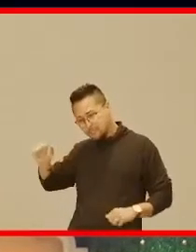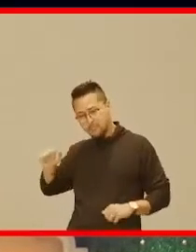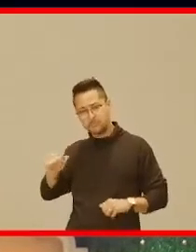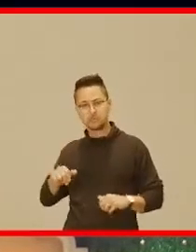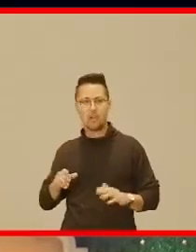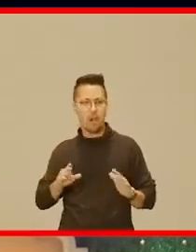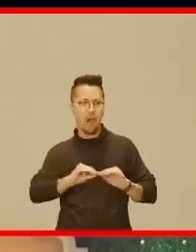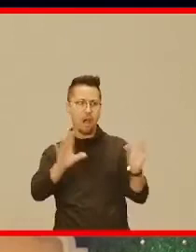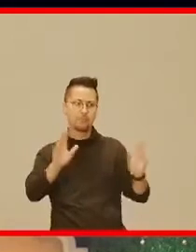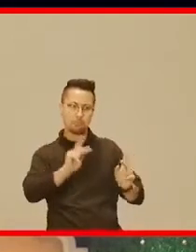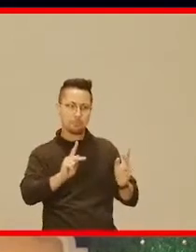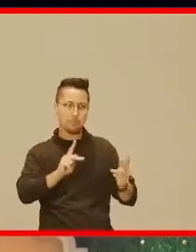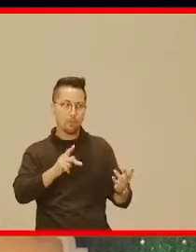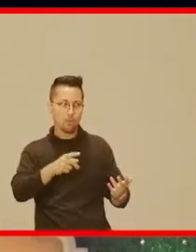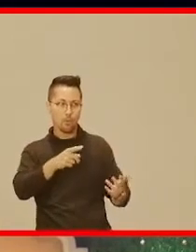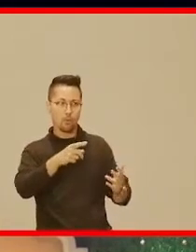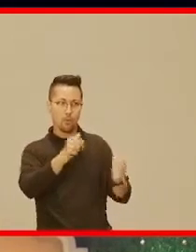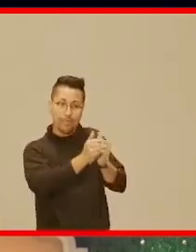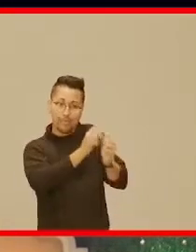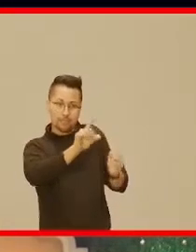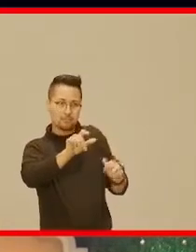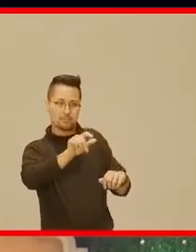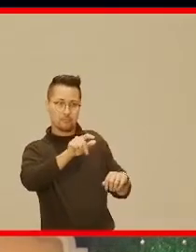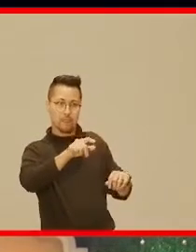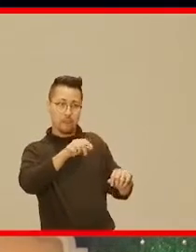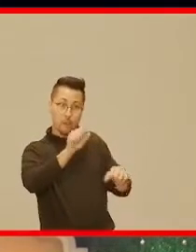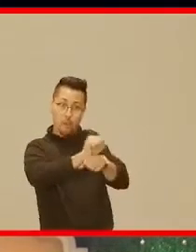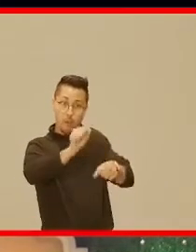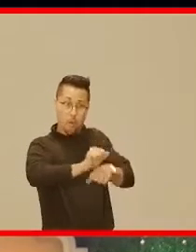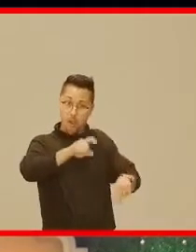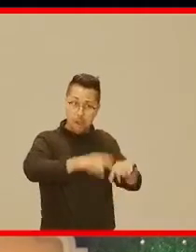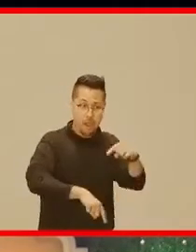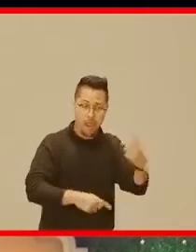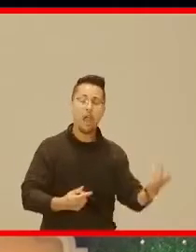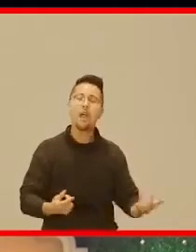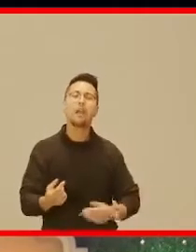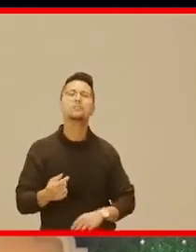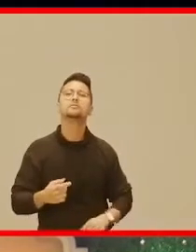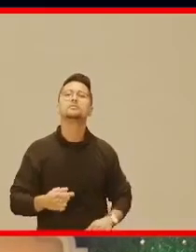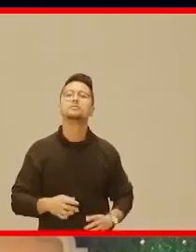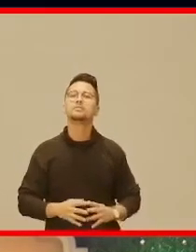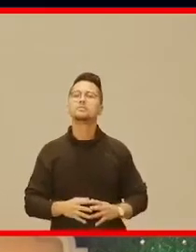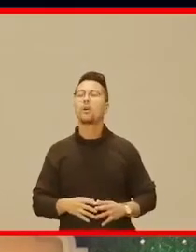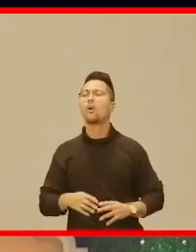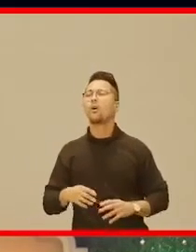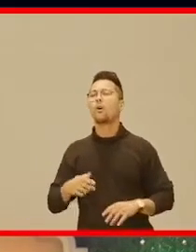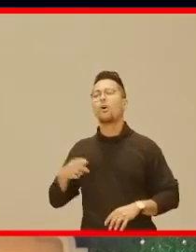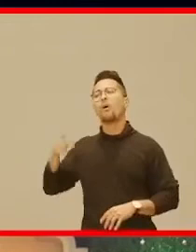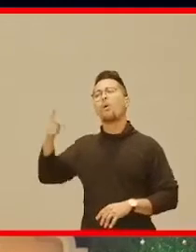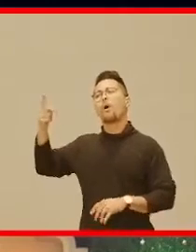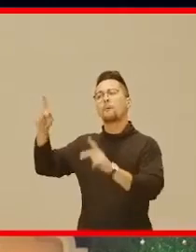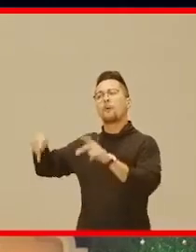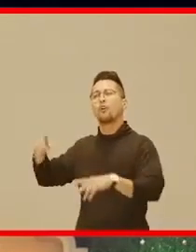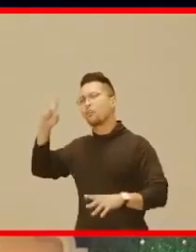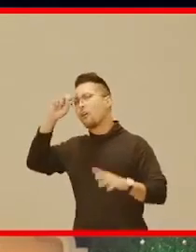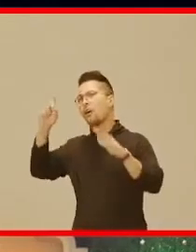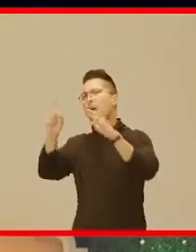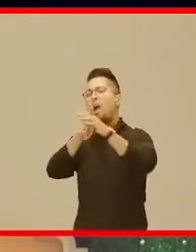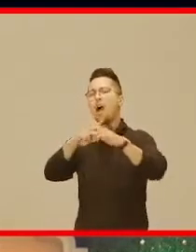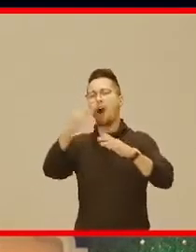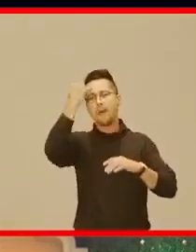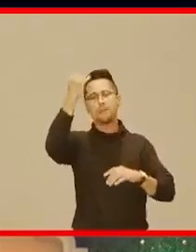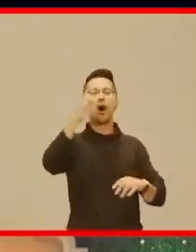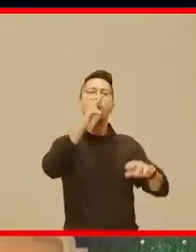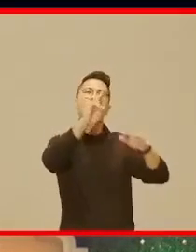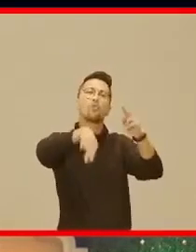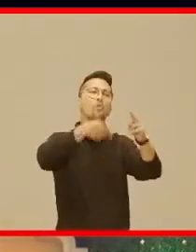work, and so when there was a person that brought up the idea of a universal basic income